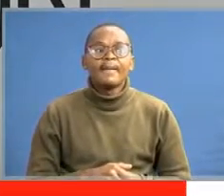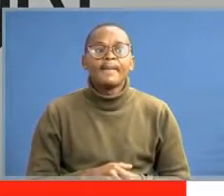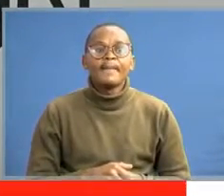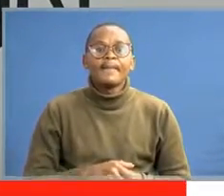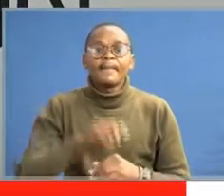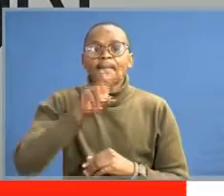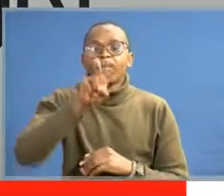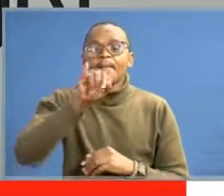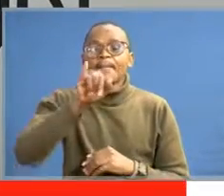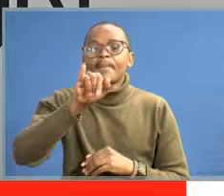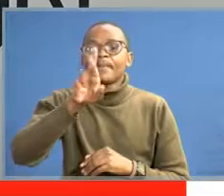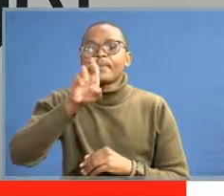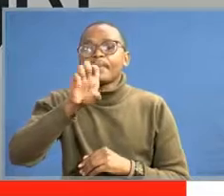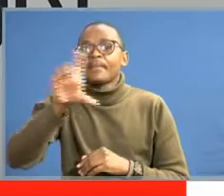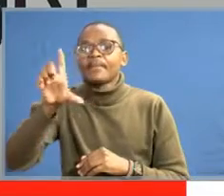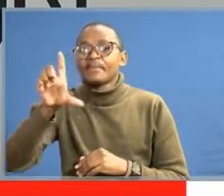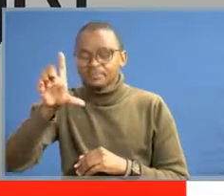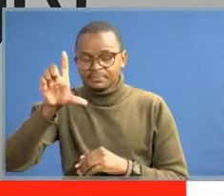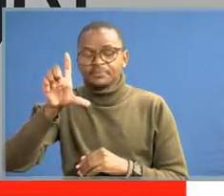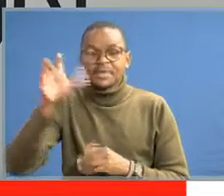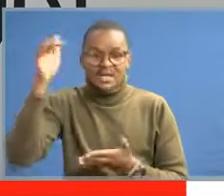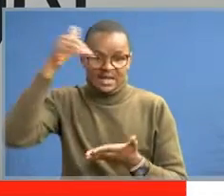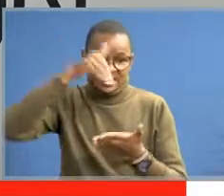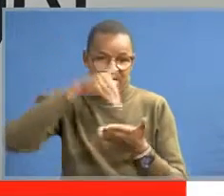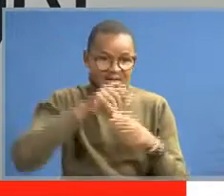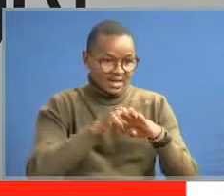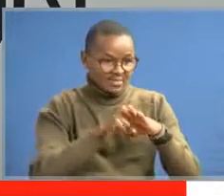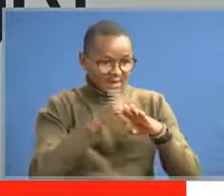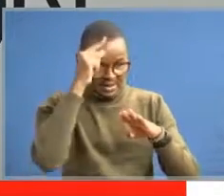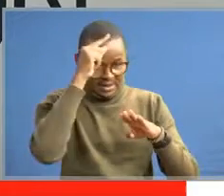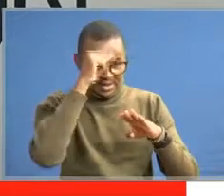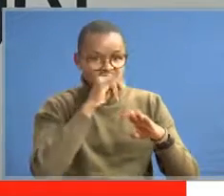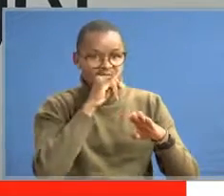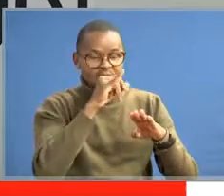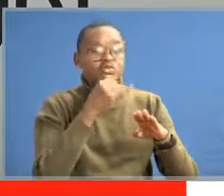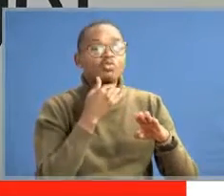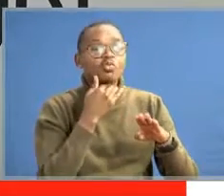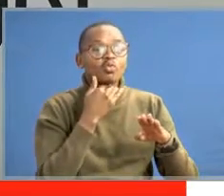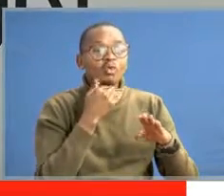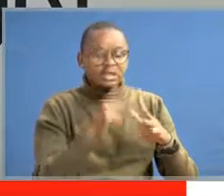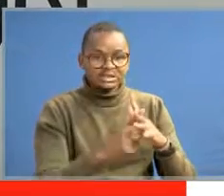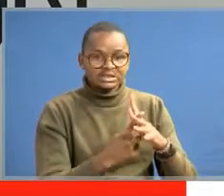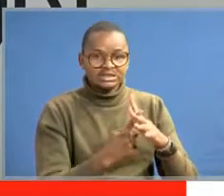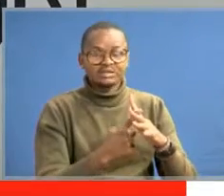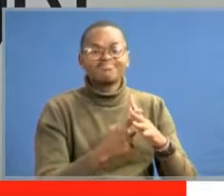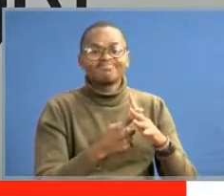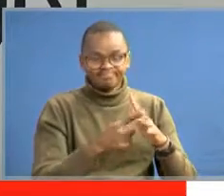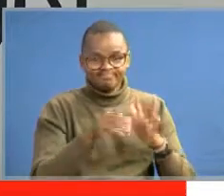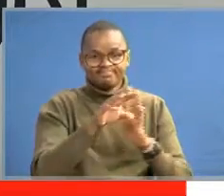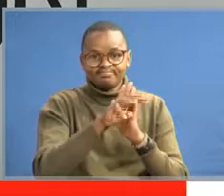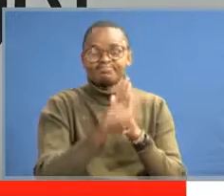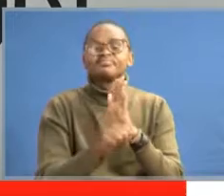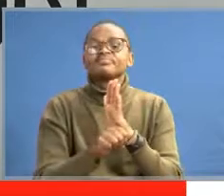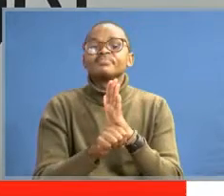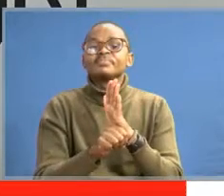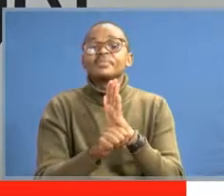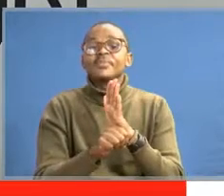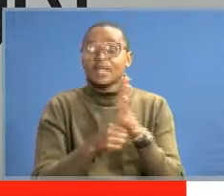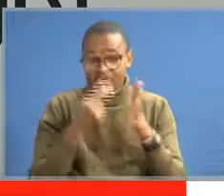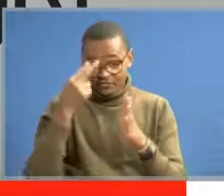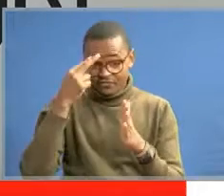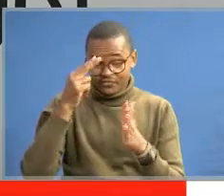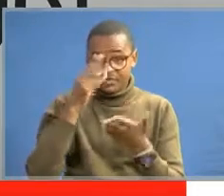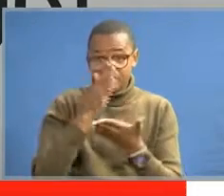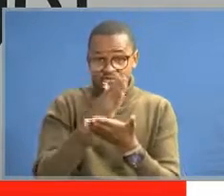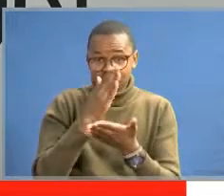Virtual reality technology has landed in the country at a time whereby the government is seeking to roll out the competency-based curriculum, and you have seen